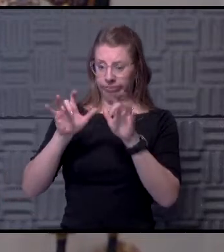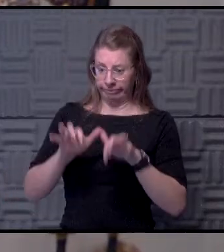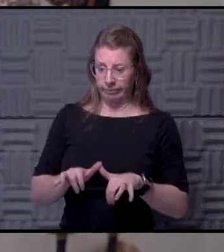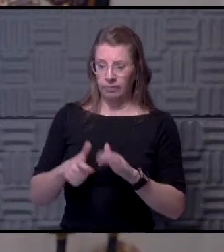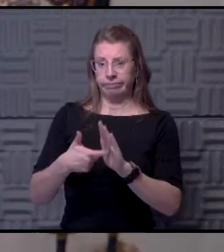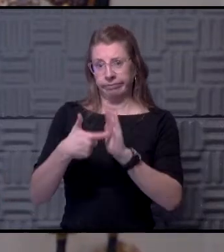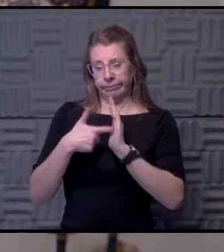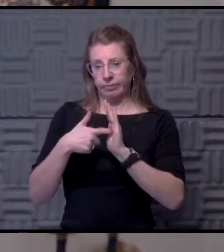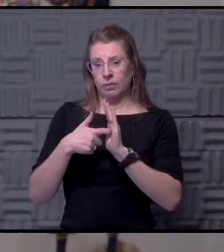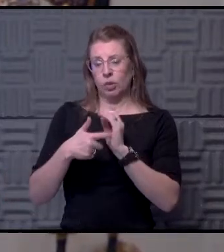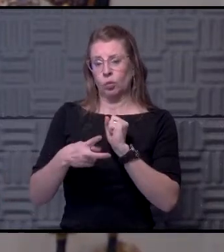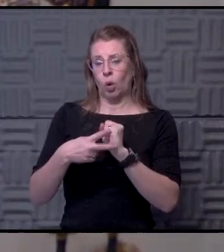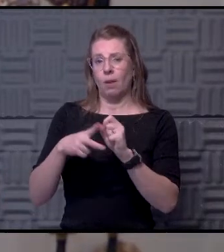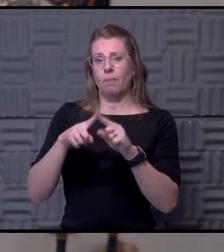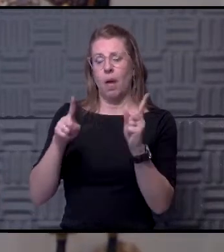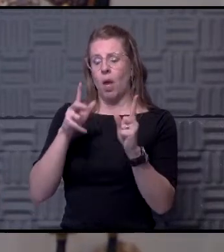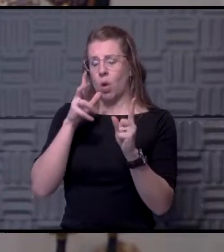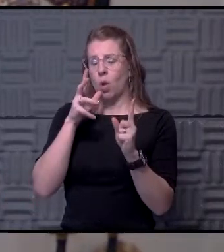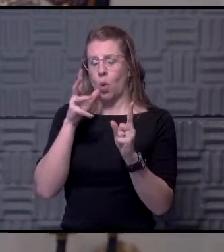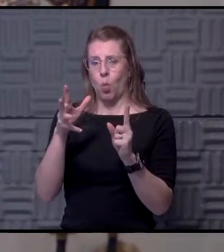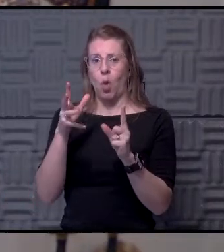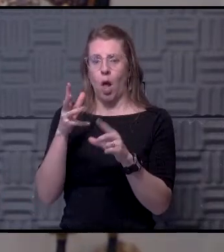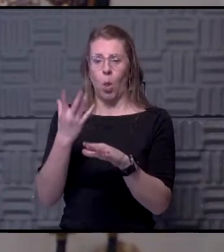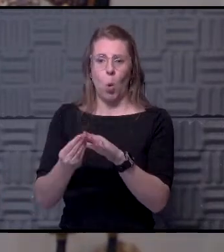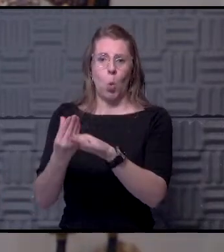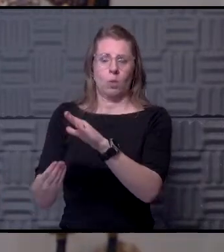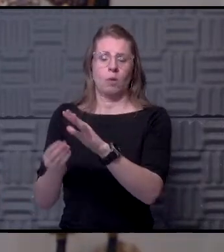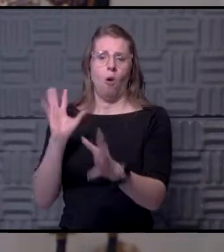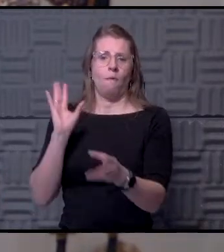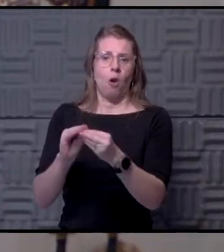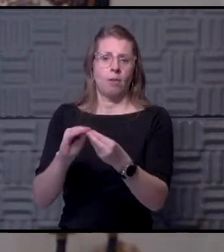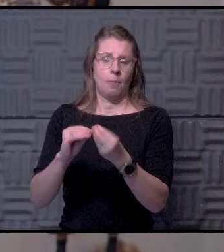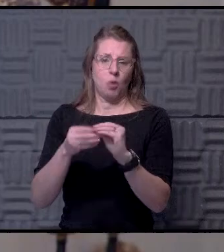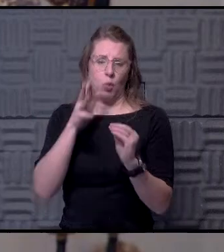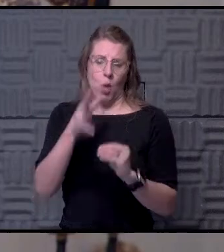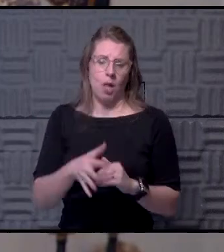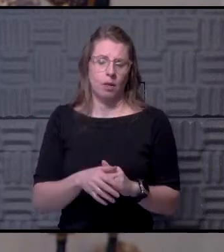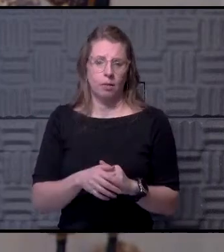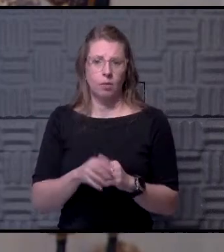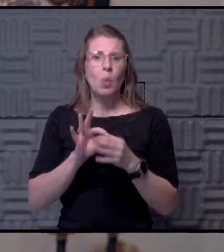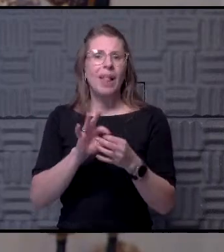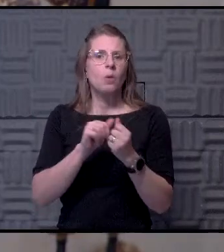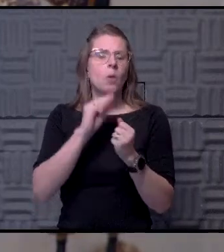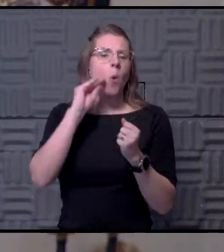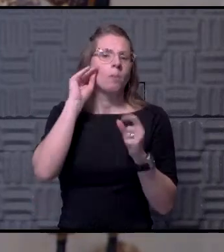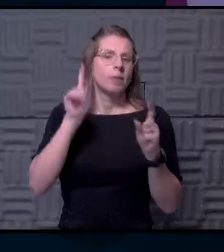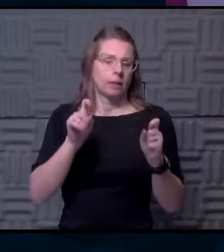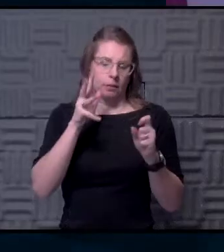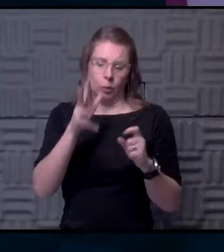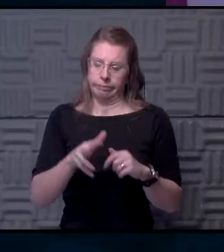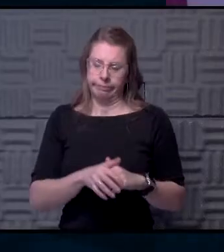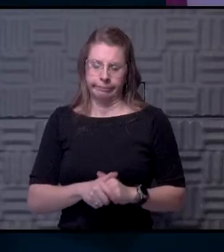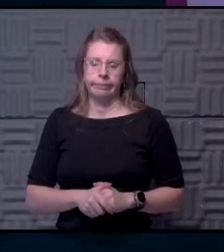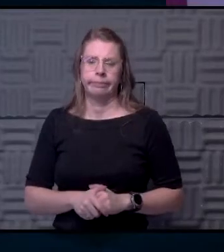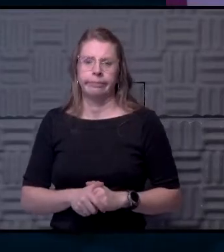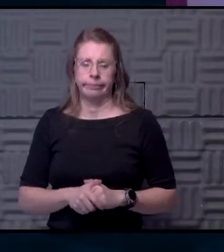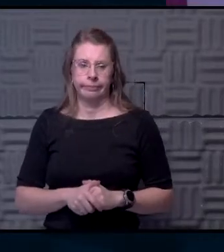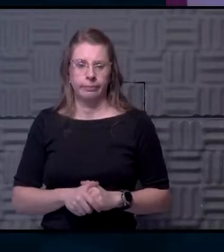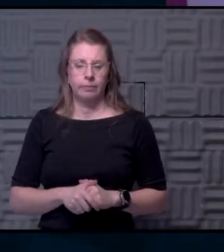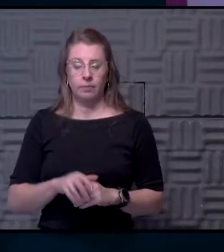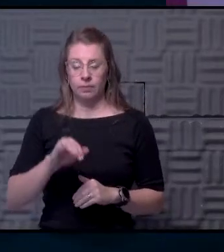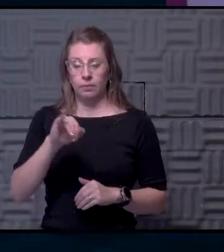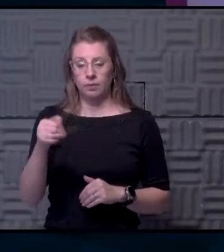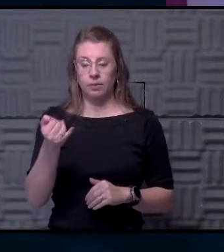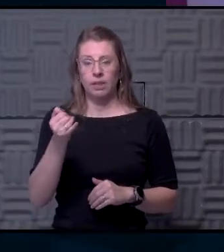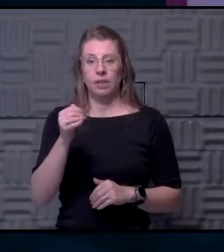to record those, but we will lose track of overall numbers when it comes home to a home test, no question. And Jeannie